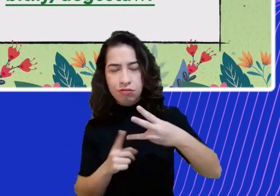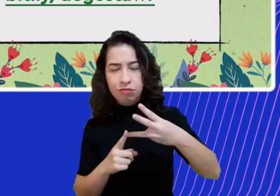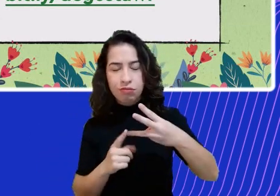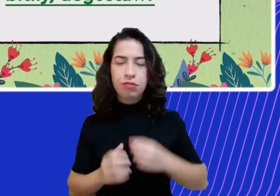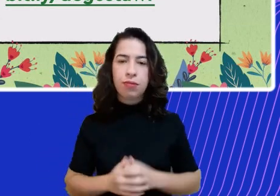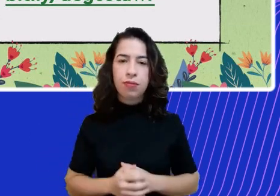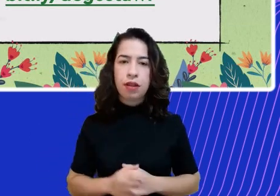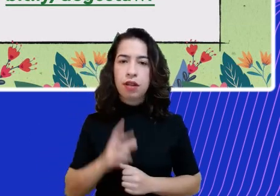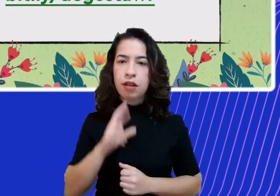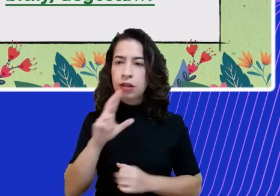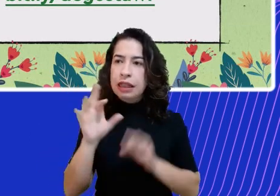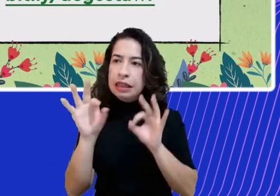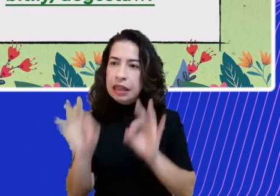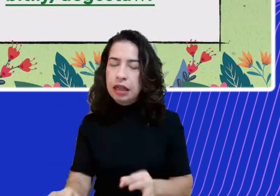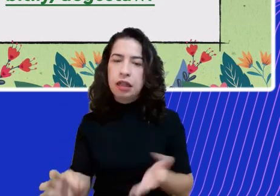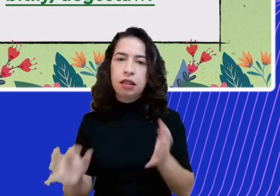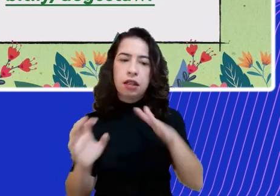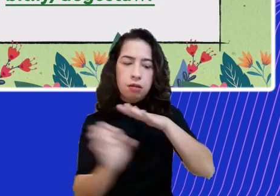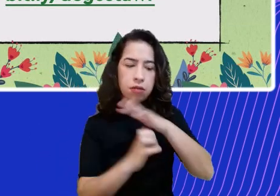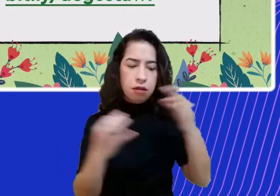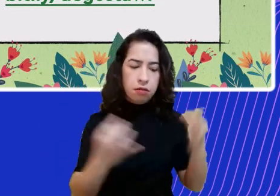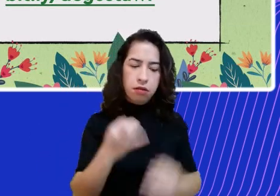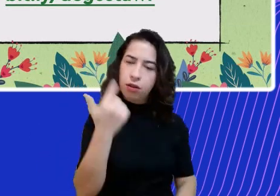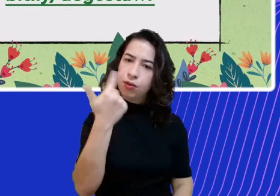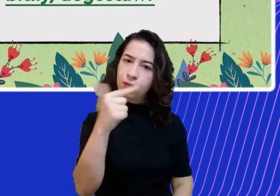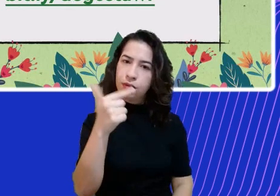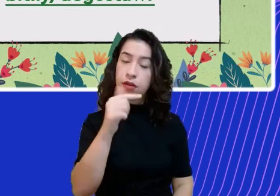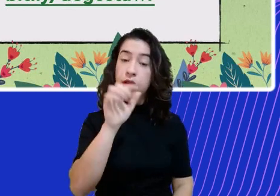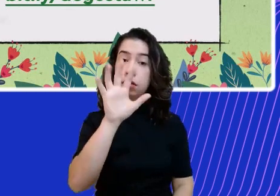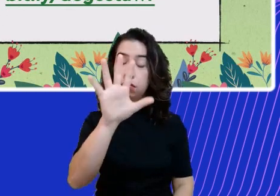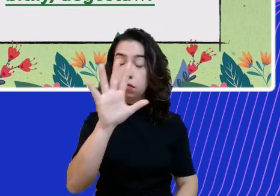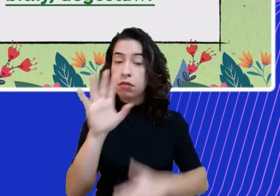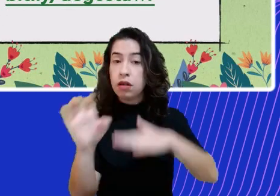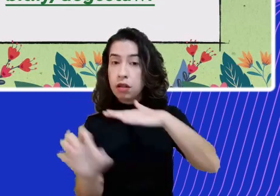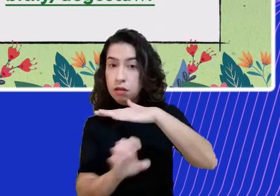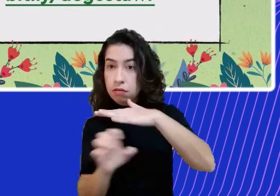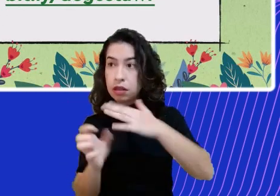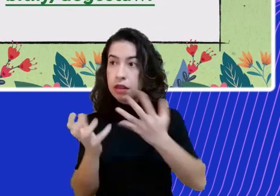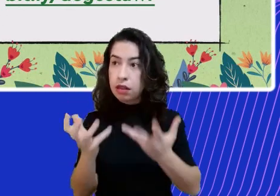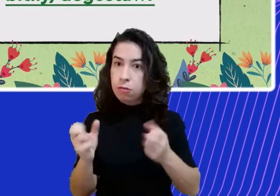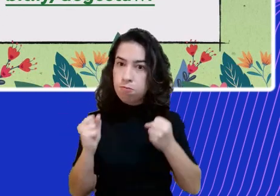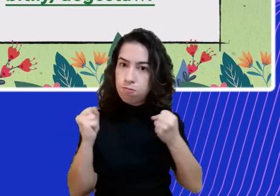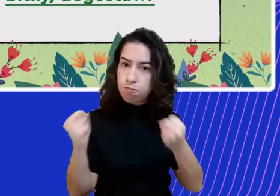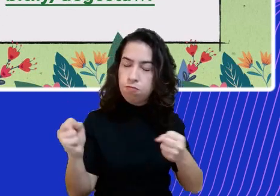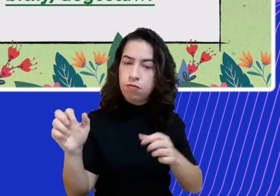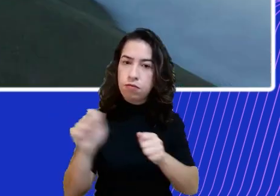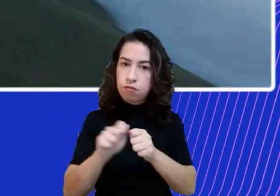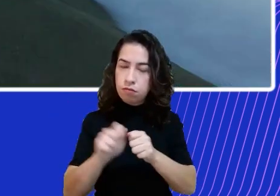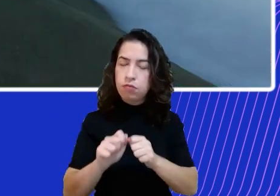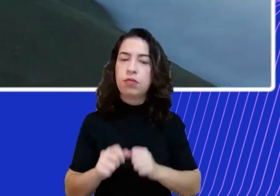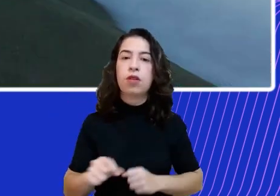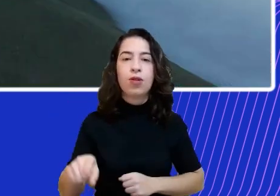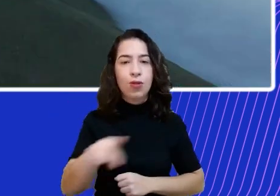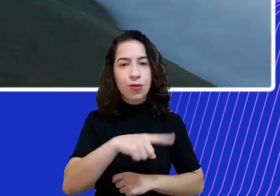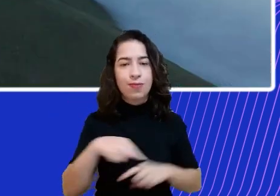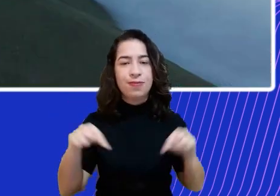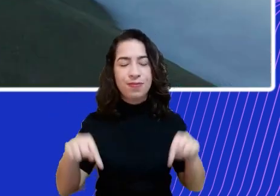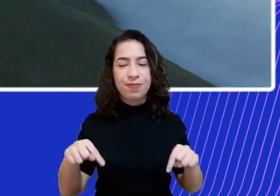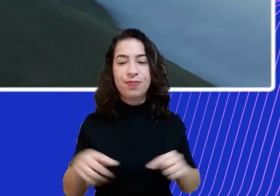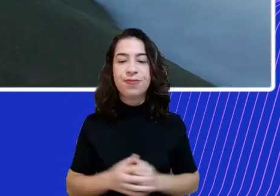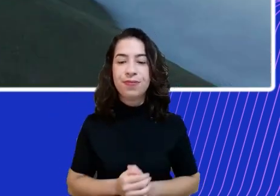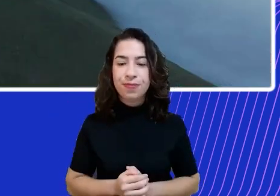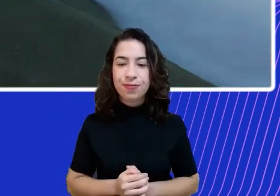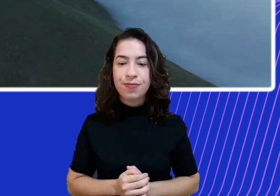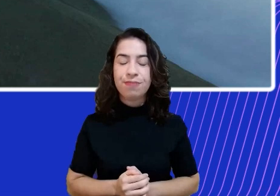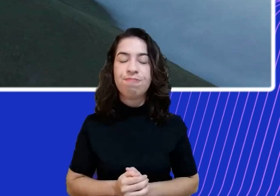We don't have a right answer or a perfect company, but there are the companies that want to start doing things, and that's why we are here today.